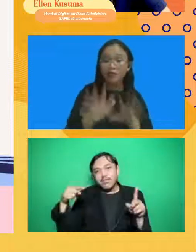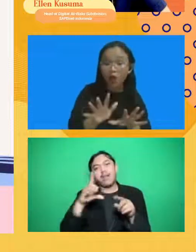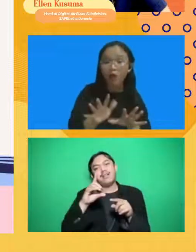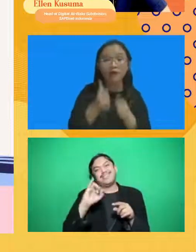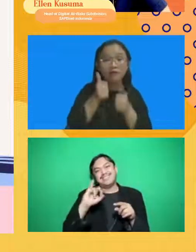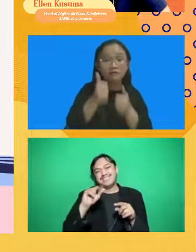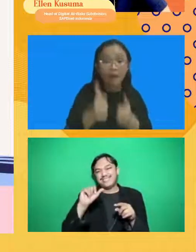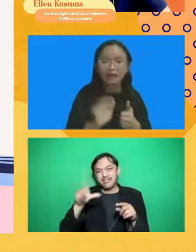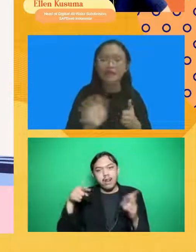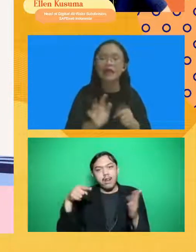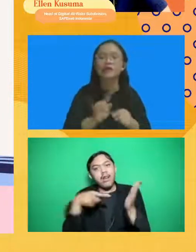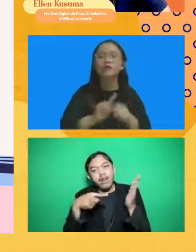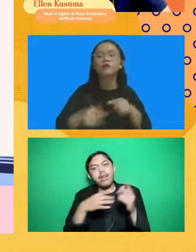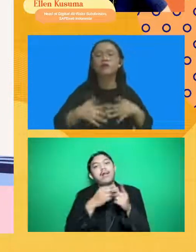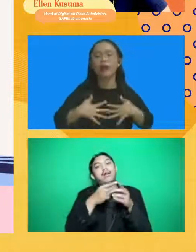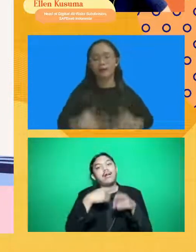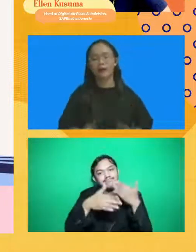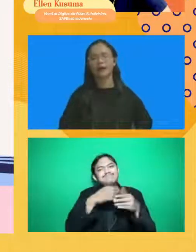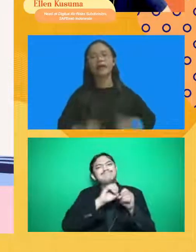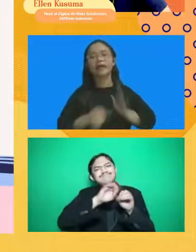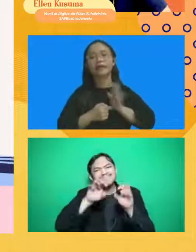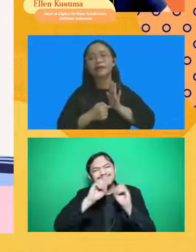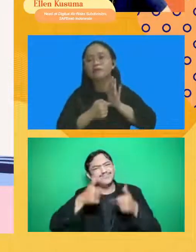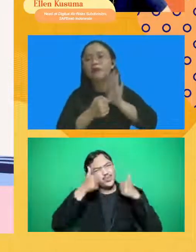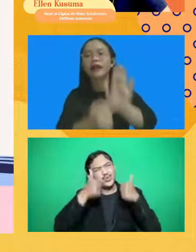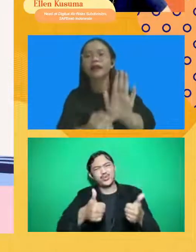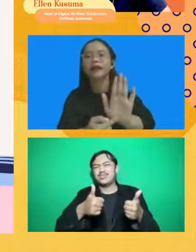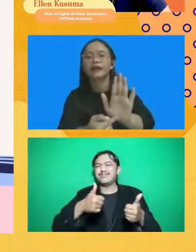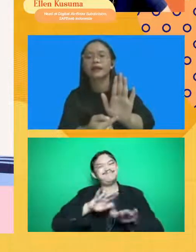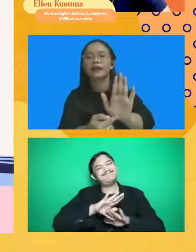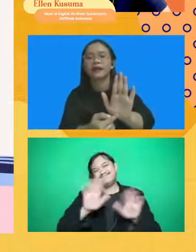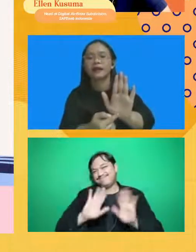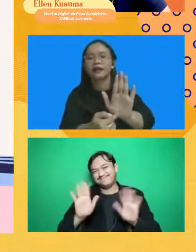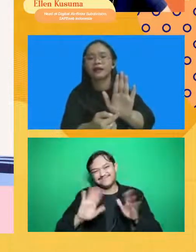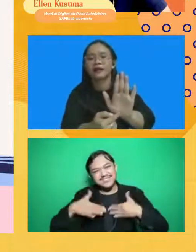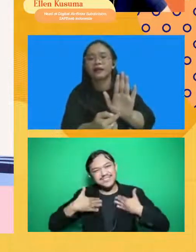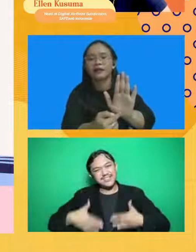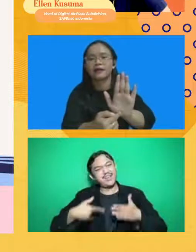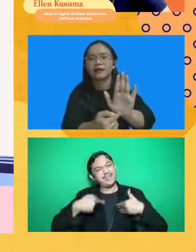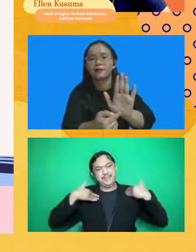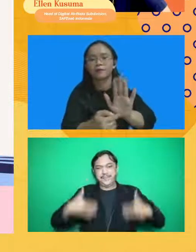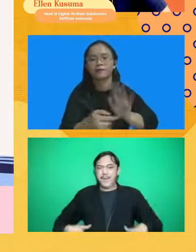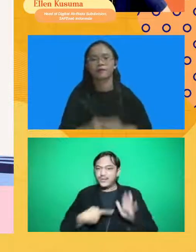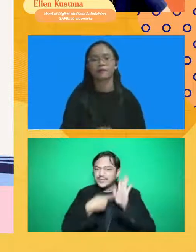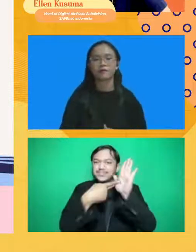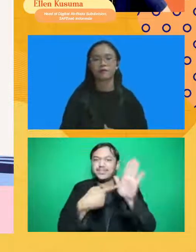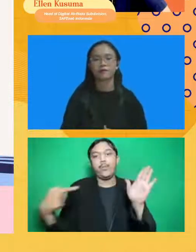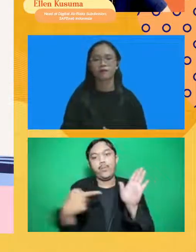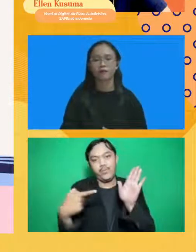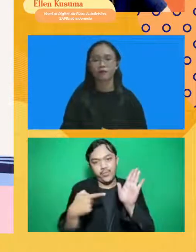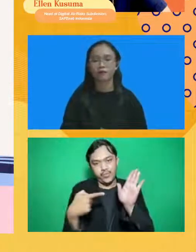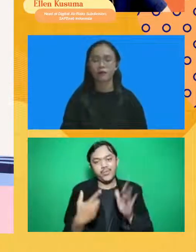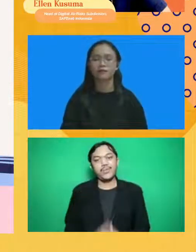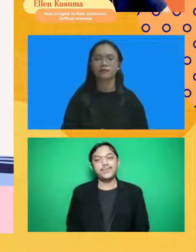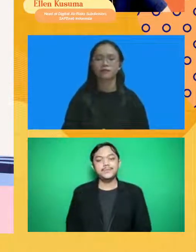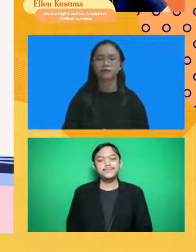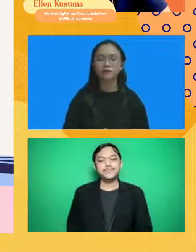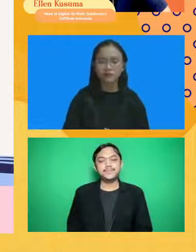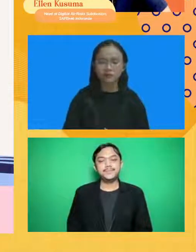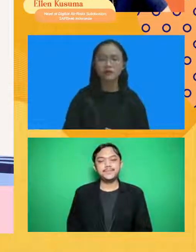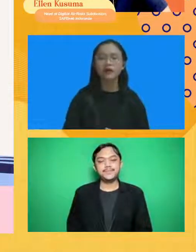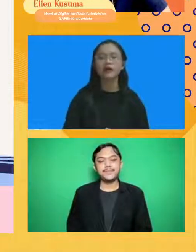body. So we also need to understand whether the footprint or the digital